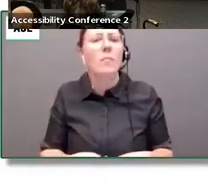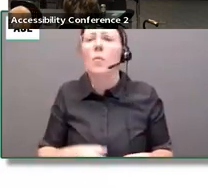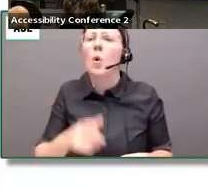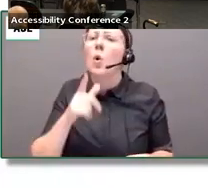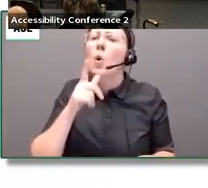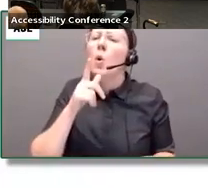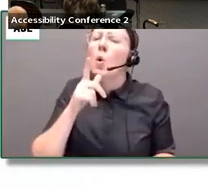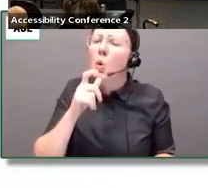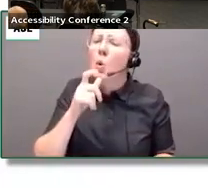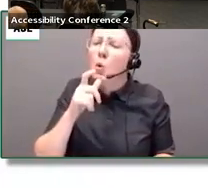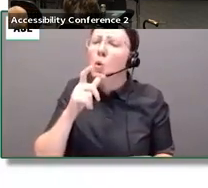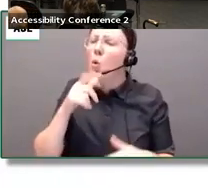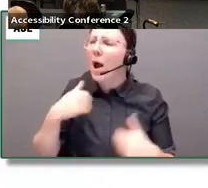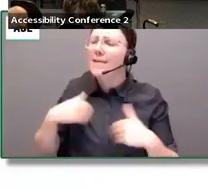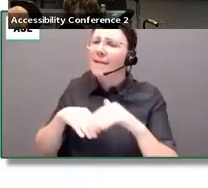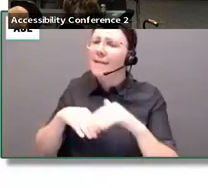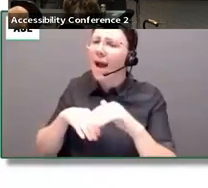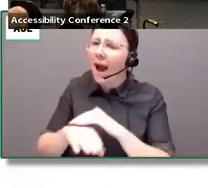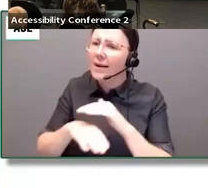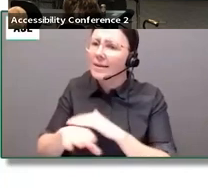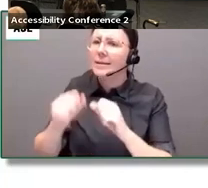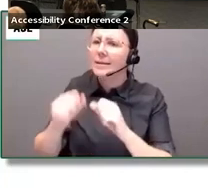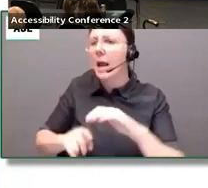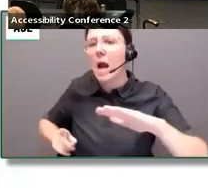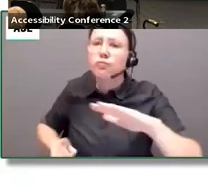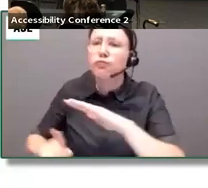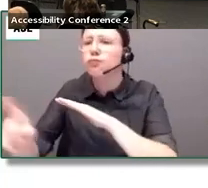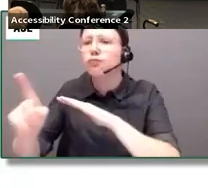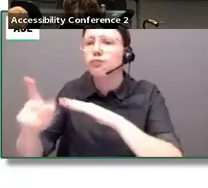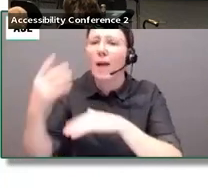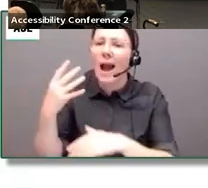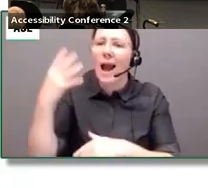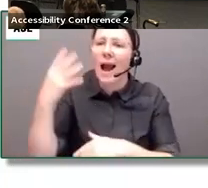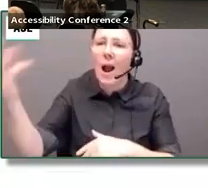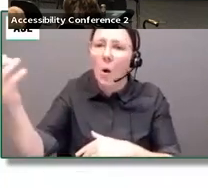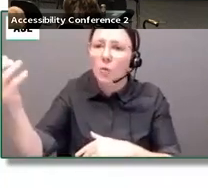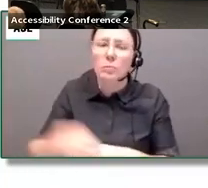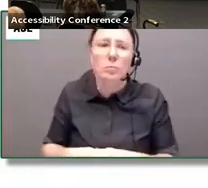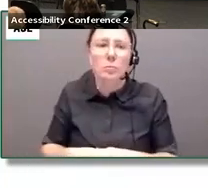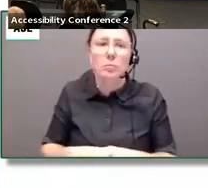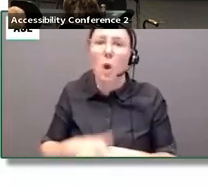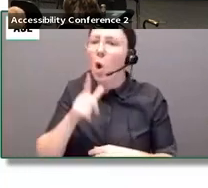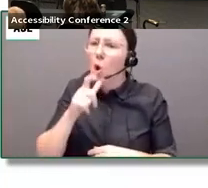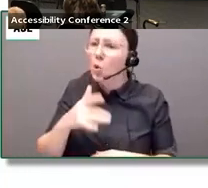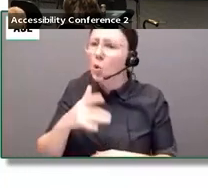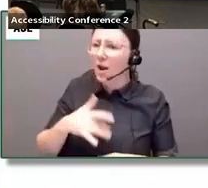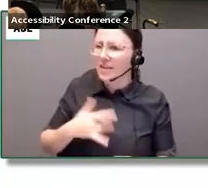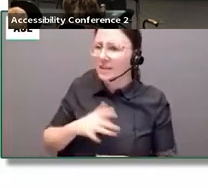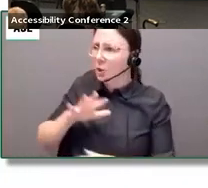privilege or the accessibility or the sense of invitation and belonging to be included in the